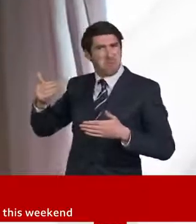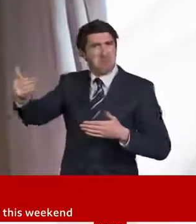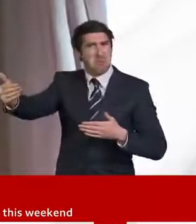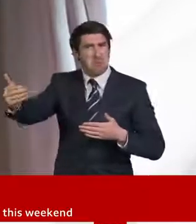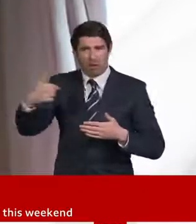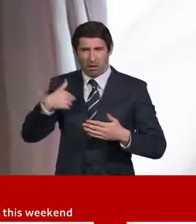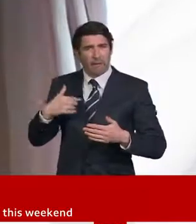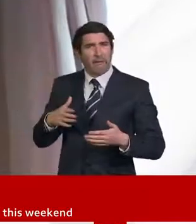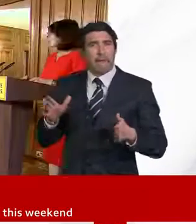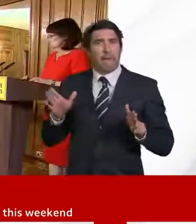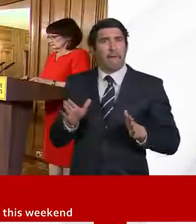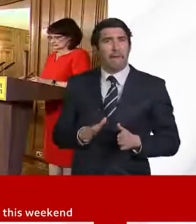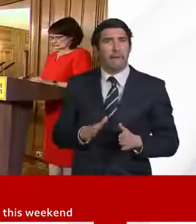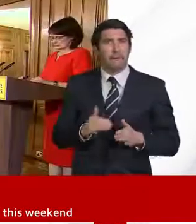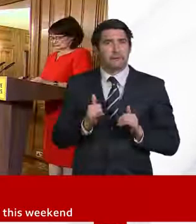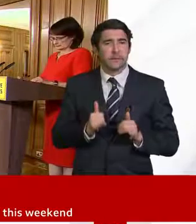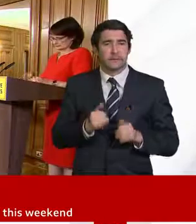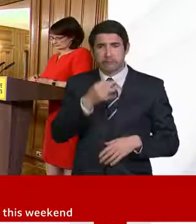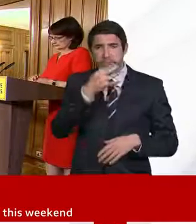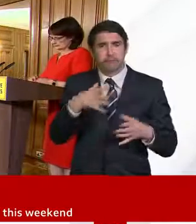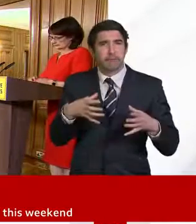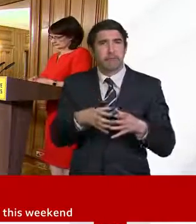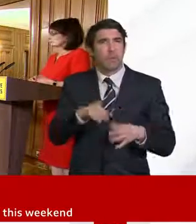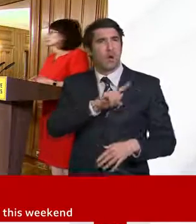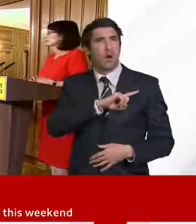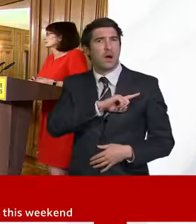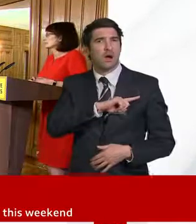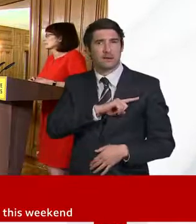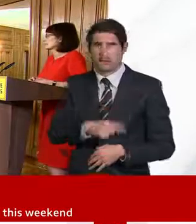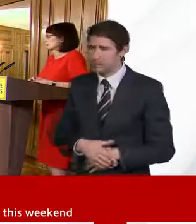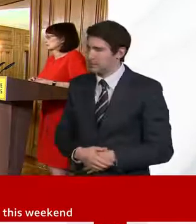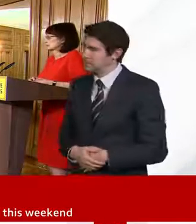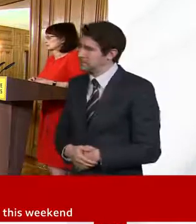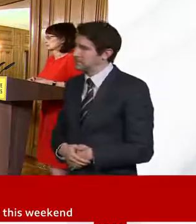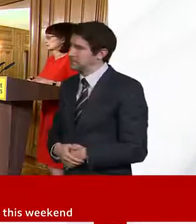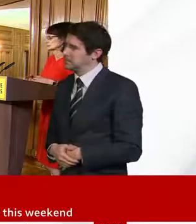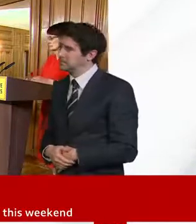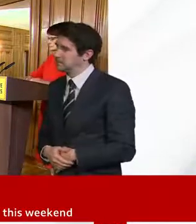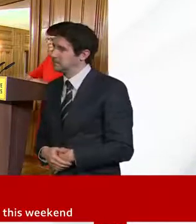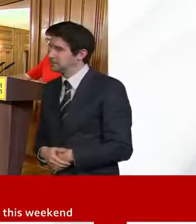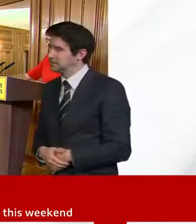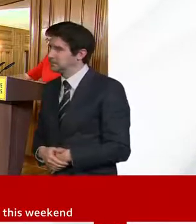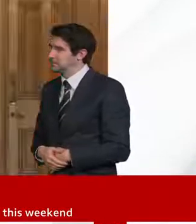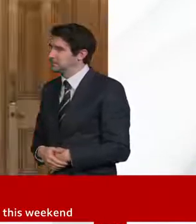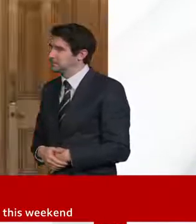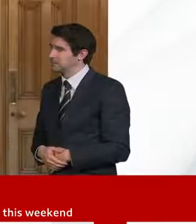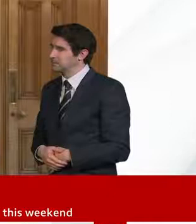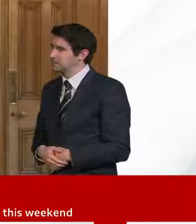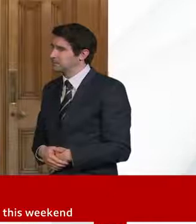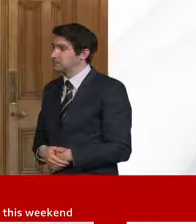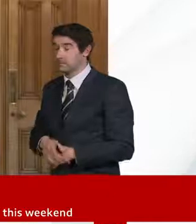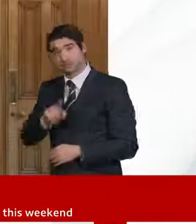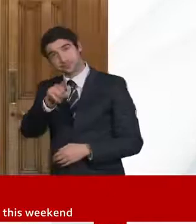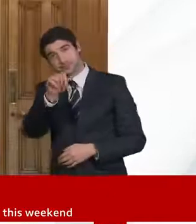situation? Thank you, Jason. You're absolutely right. The increase in the number of deaths is deeply